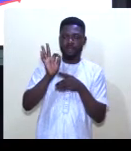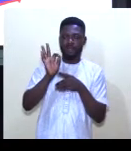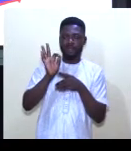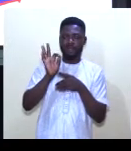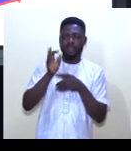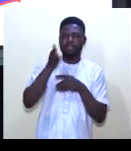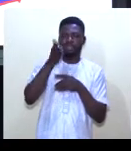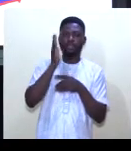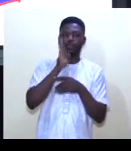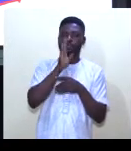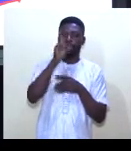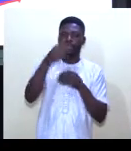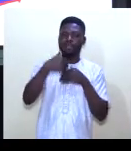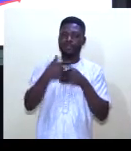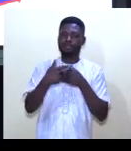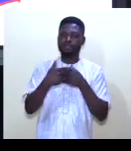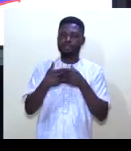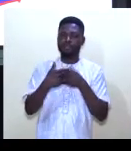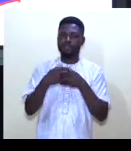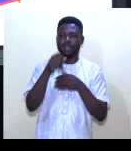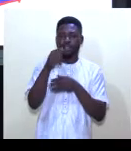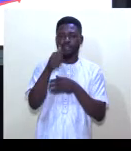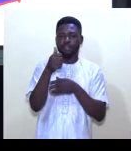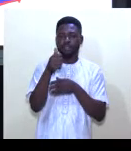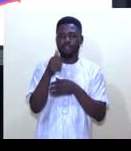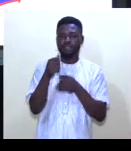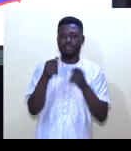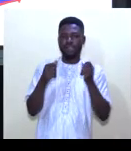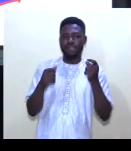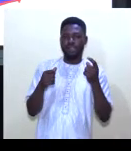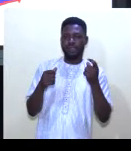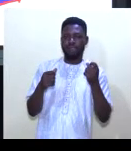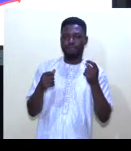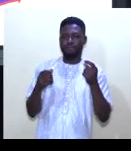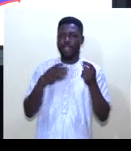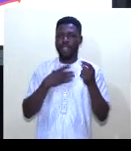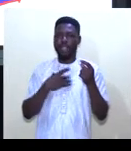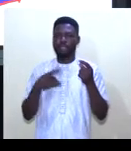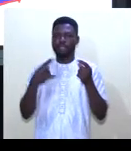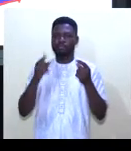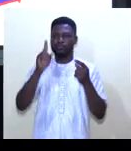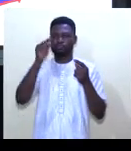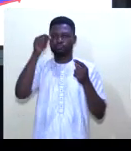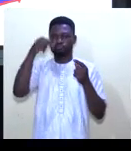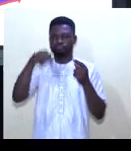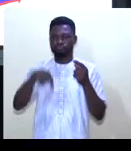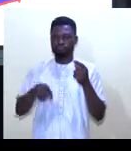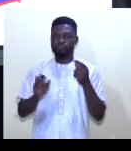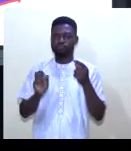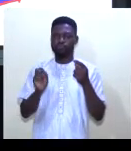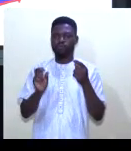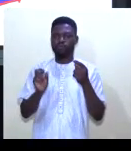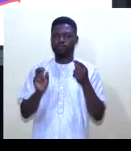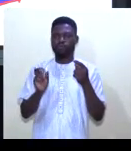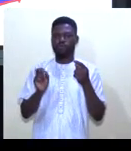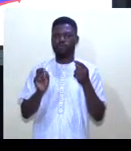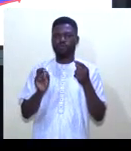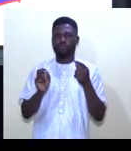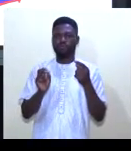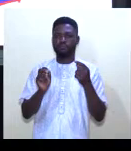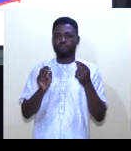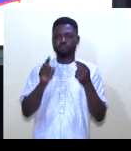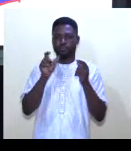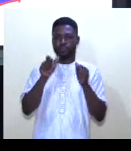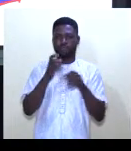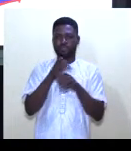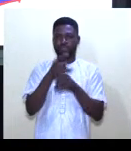9. Now, there will be one at the back here, 10, 11 joining this one, and then the one coming down like this, 12. I